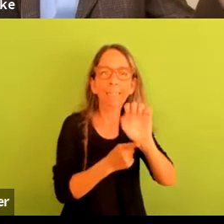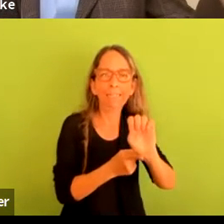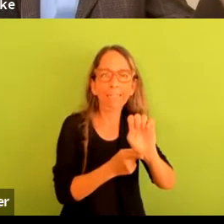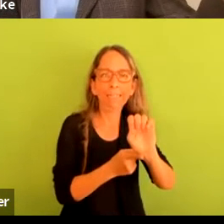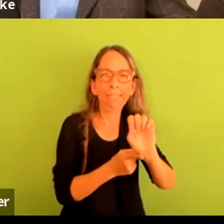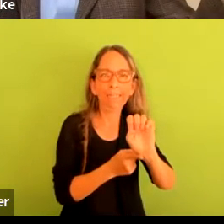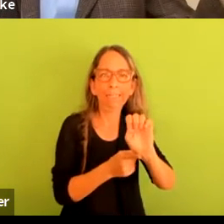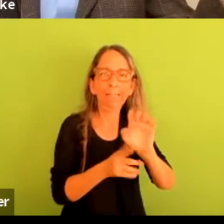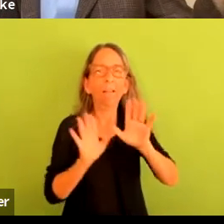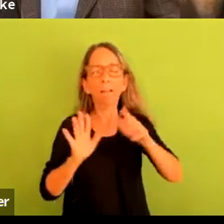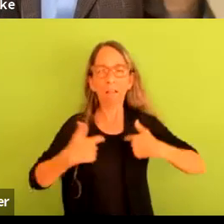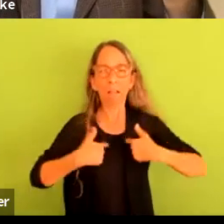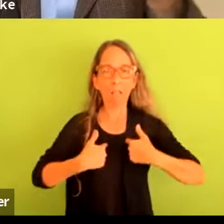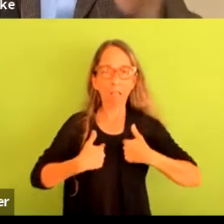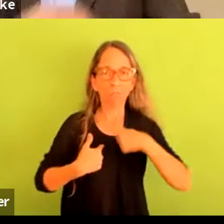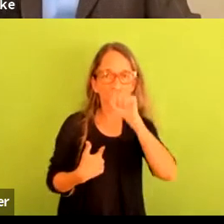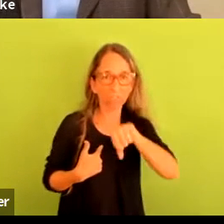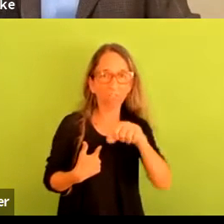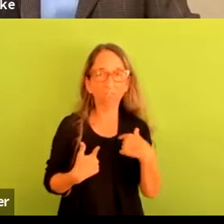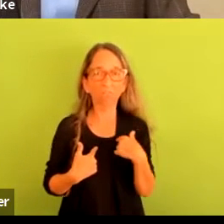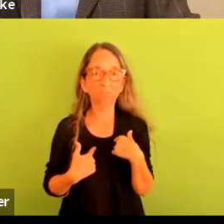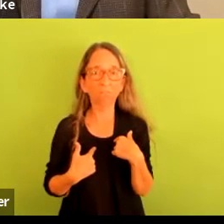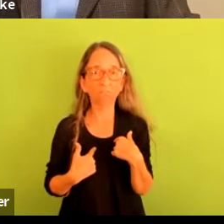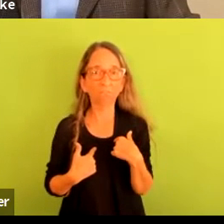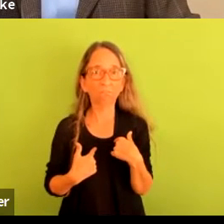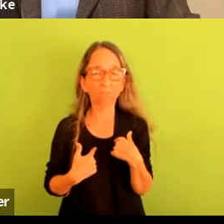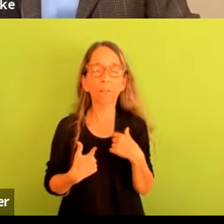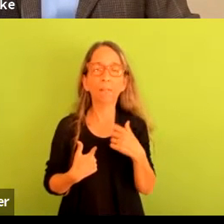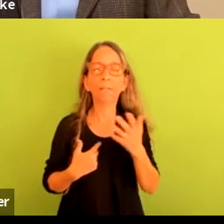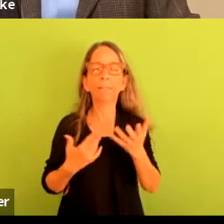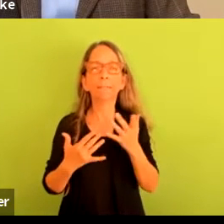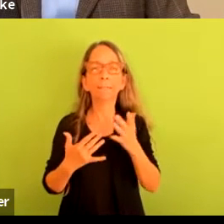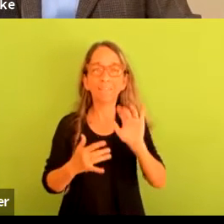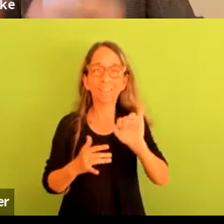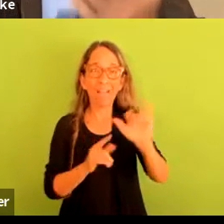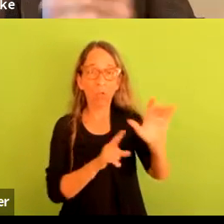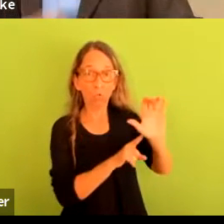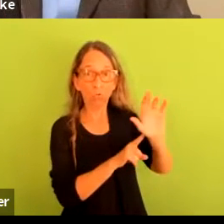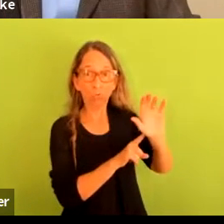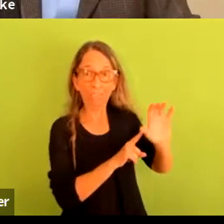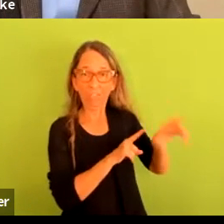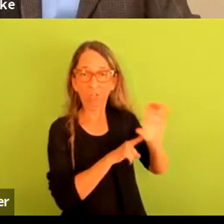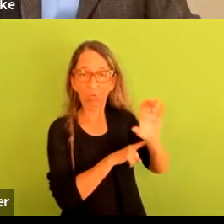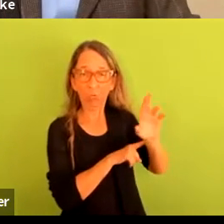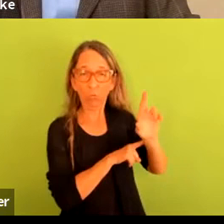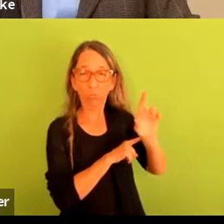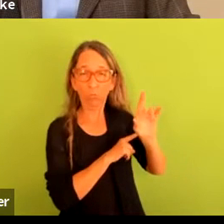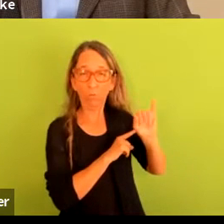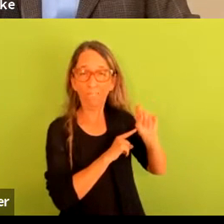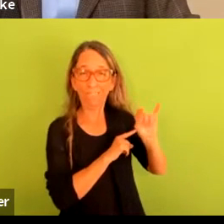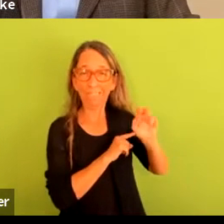I'm the most unmarked category because, I mean, like Christina, I speak white,